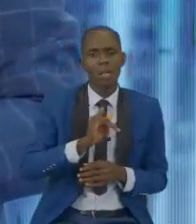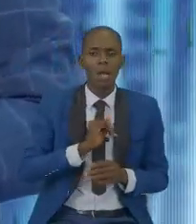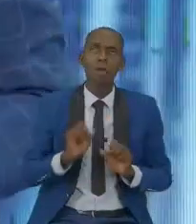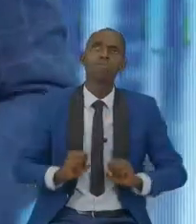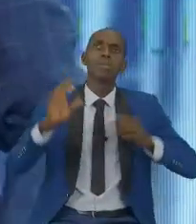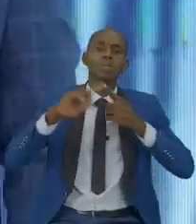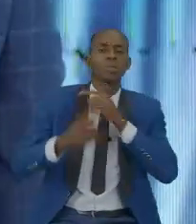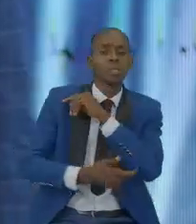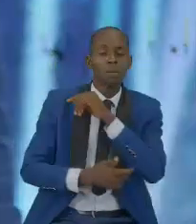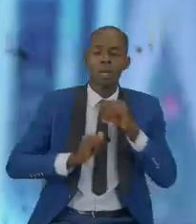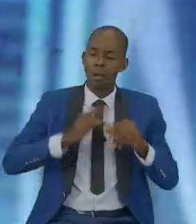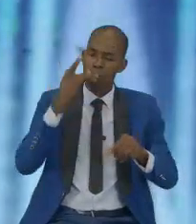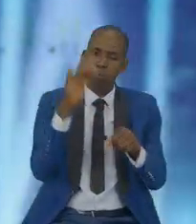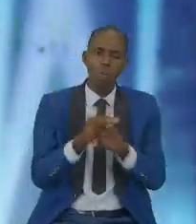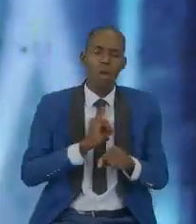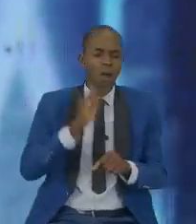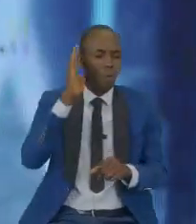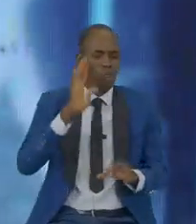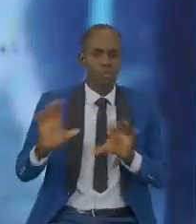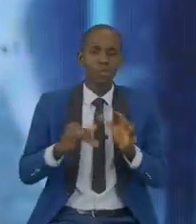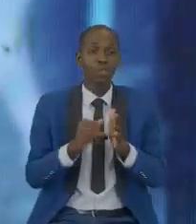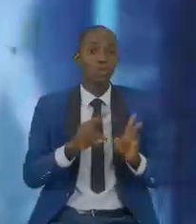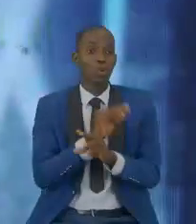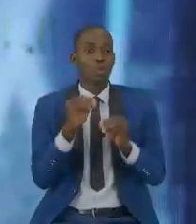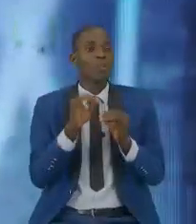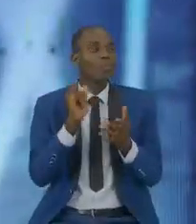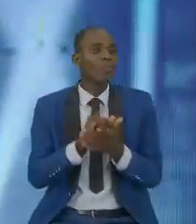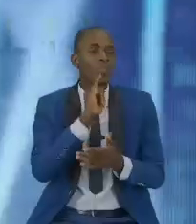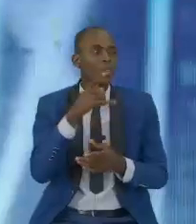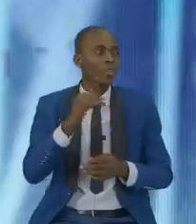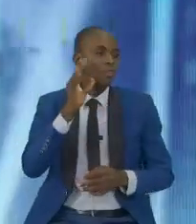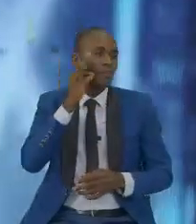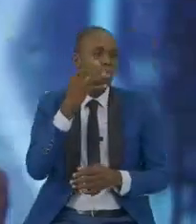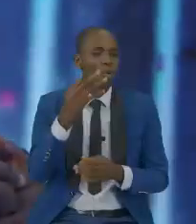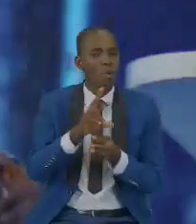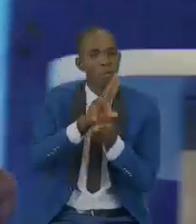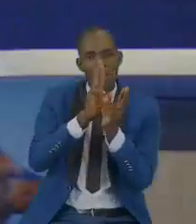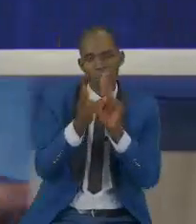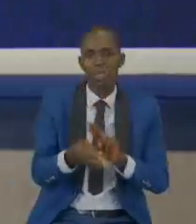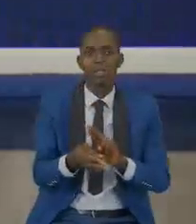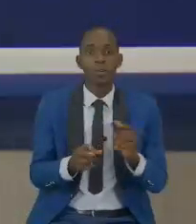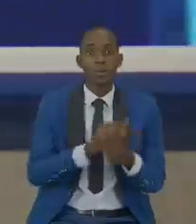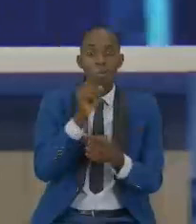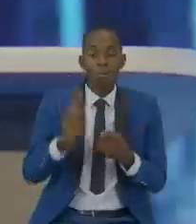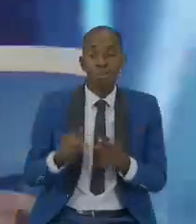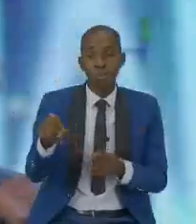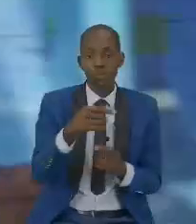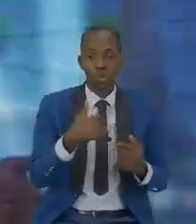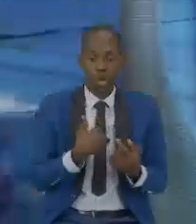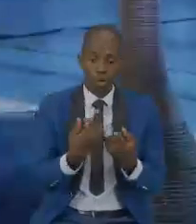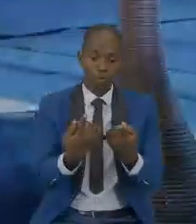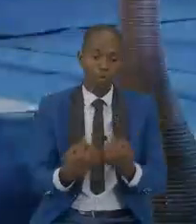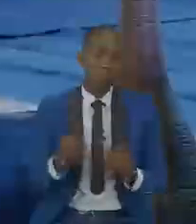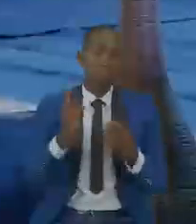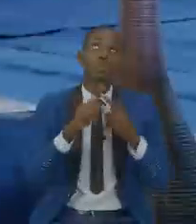do that no more. That is the fruit of repentance. When you have come to the Lord and